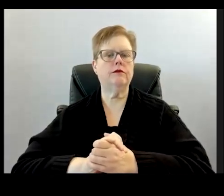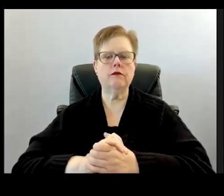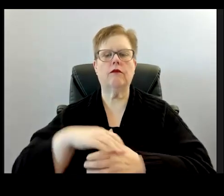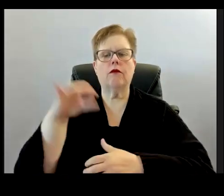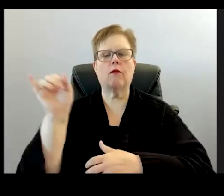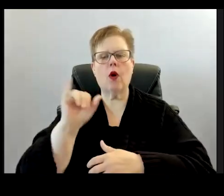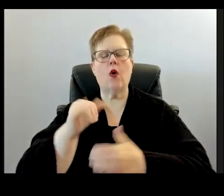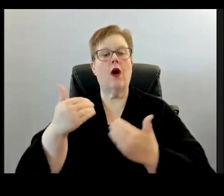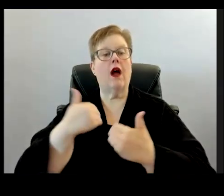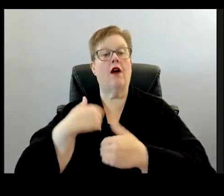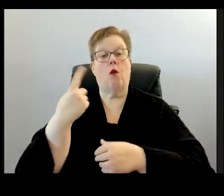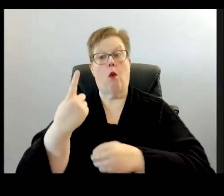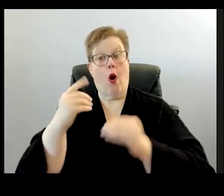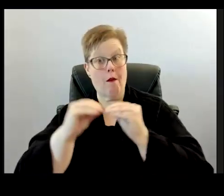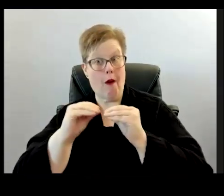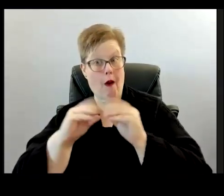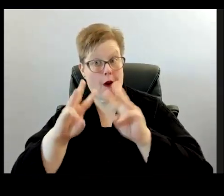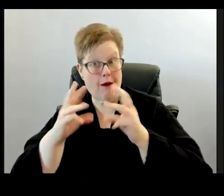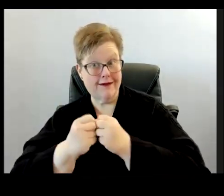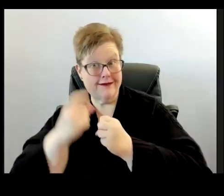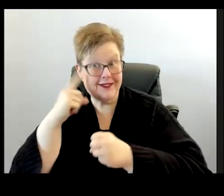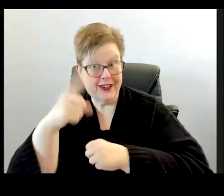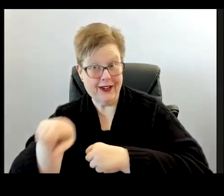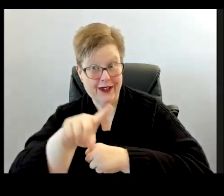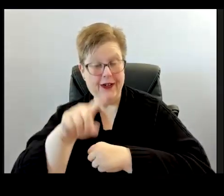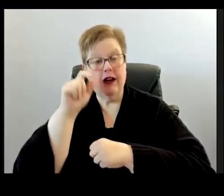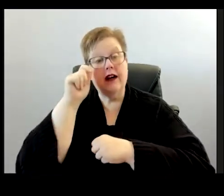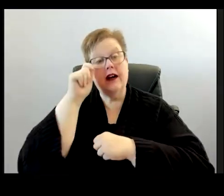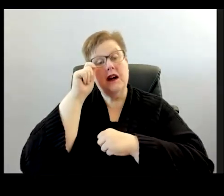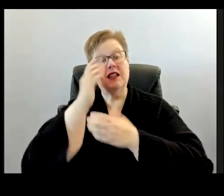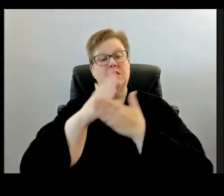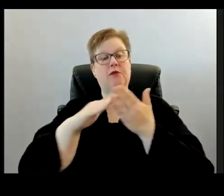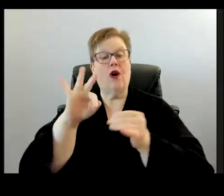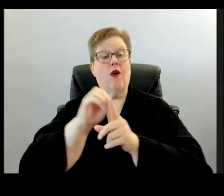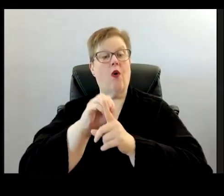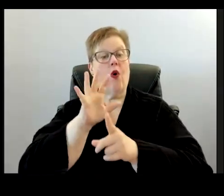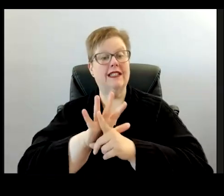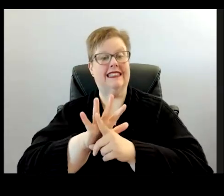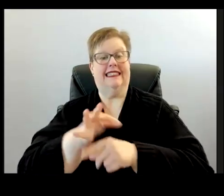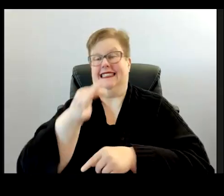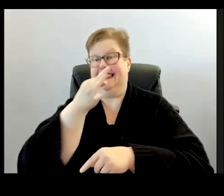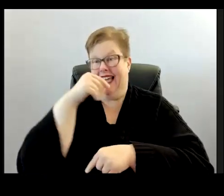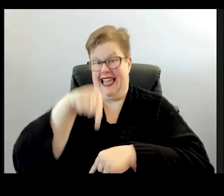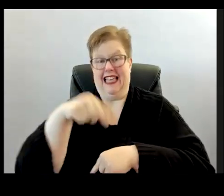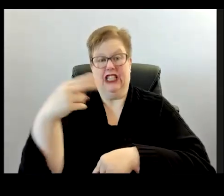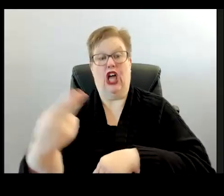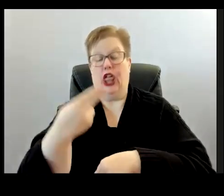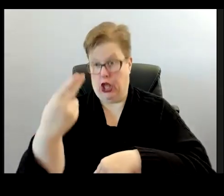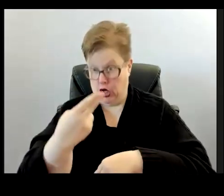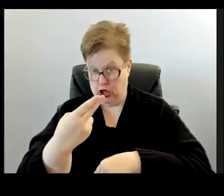Also, we have one more webinar for you as part of orientation this coming